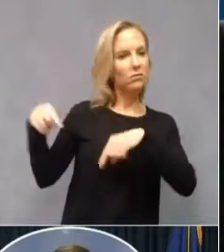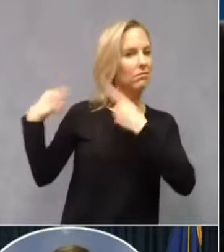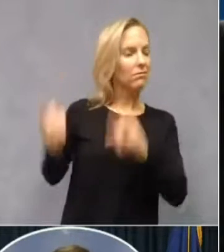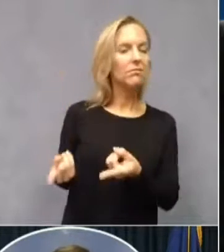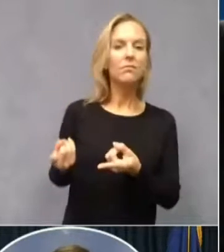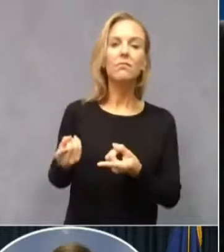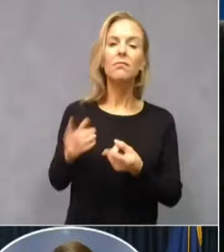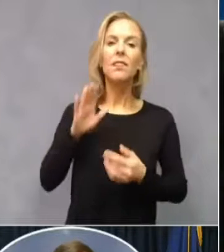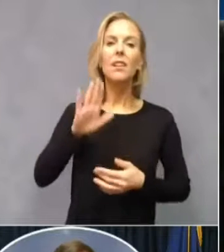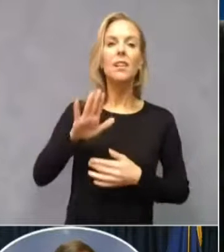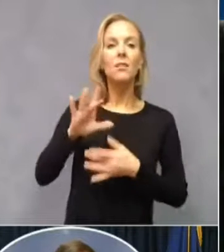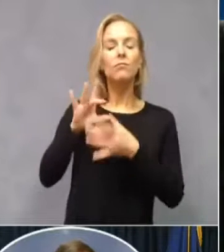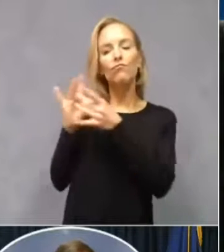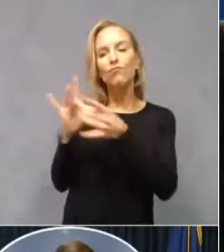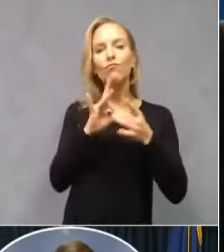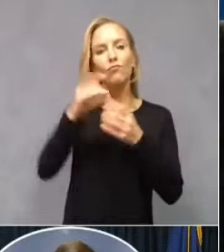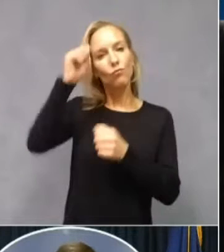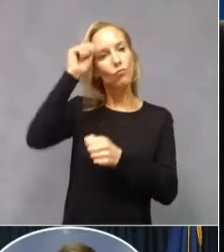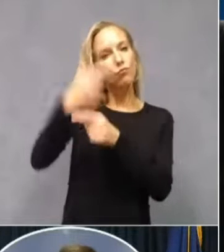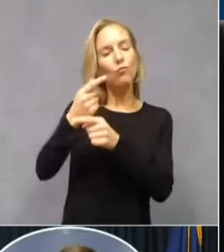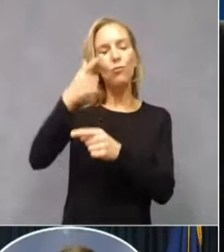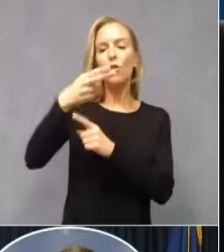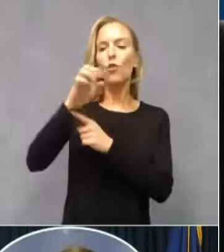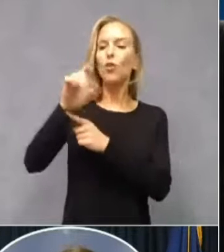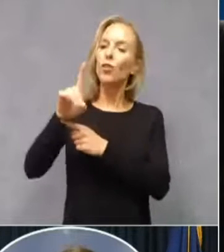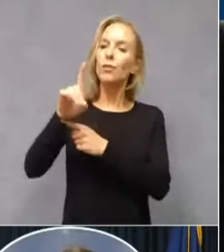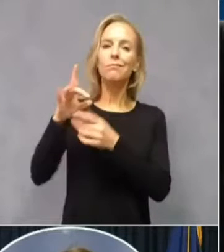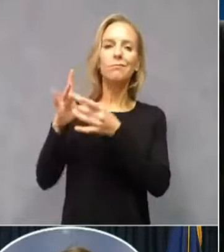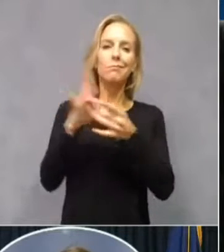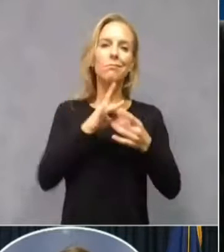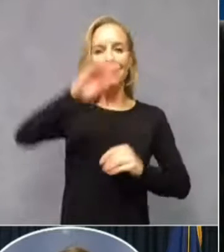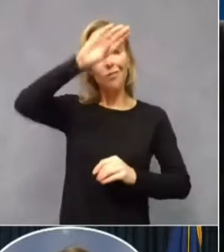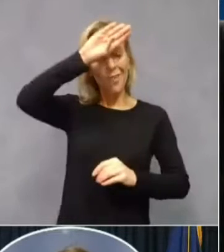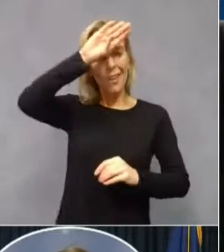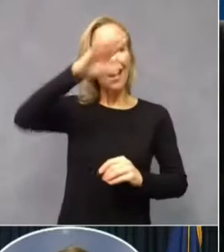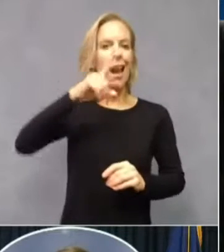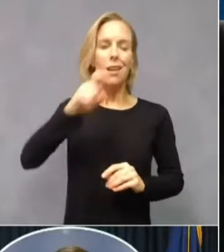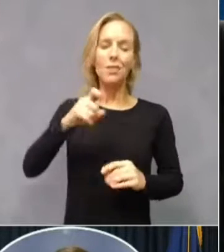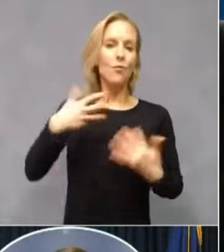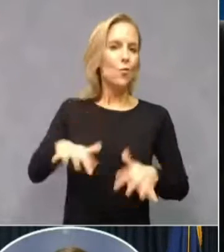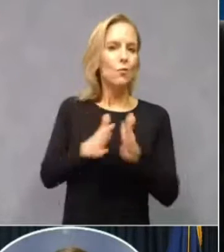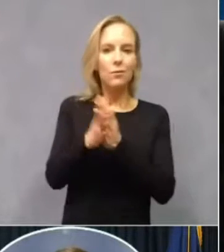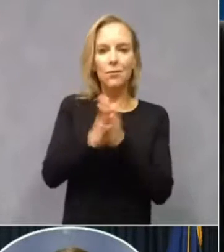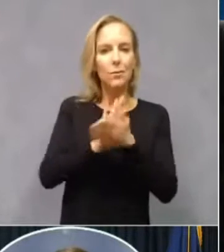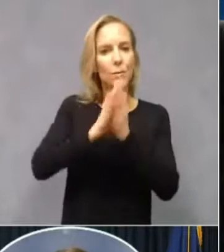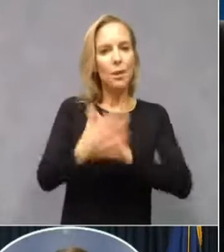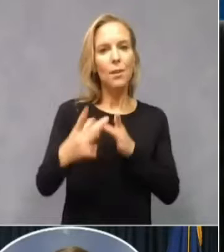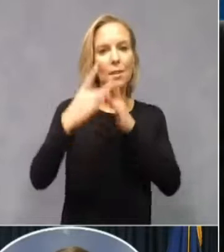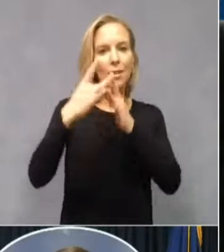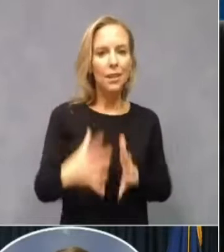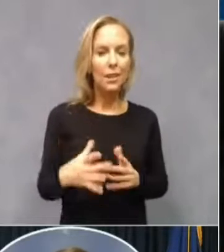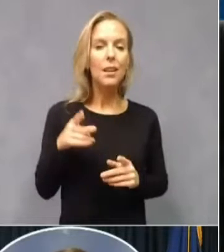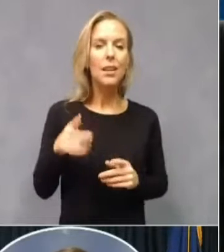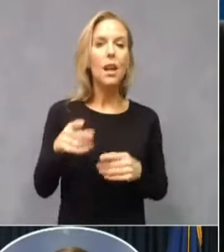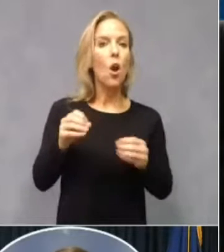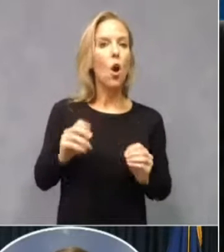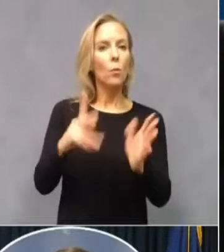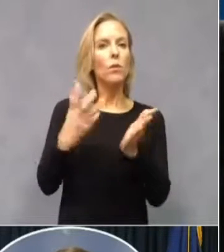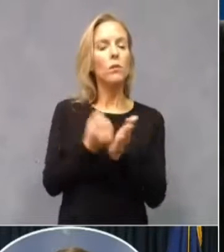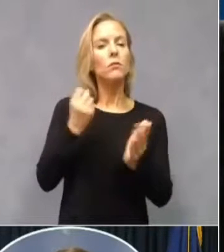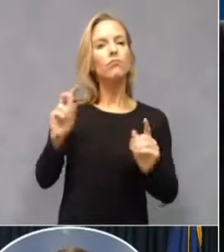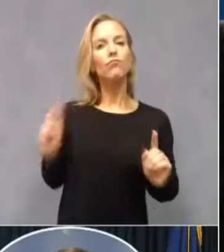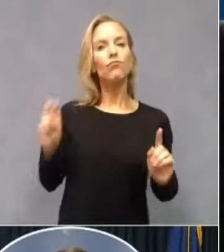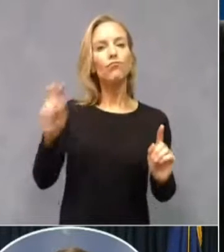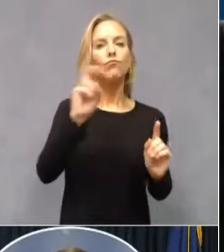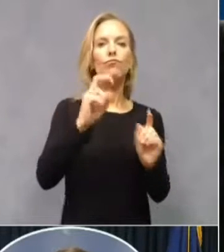of the firefighters and felt driven to be a leader. He had the opportunity to work for several fire departments in various roles, but he cherished his